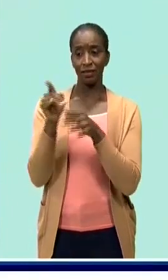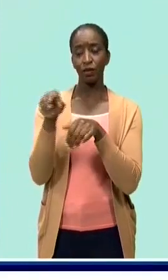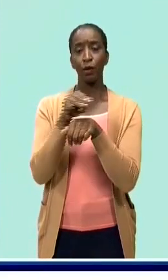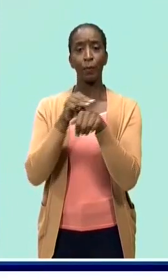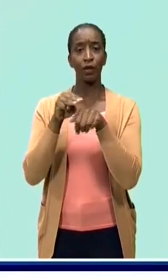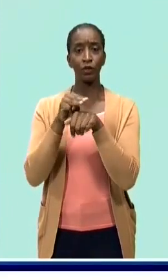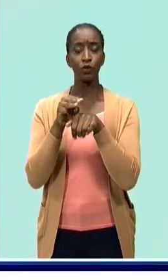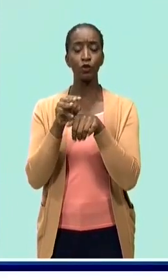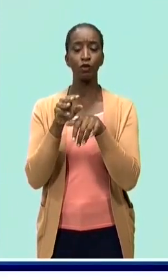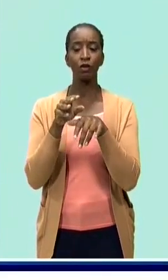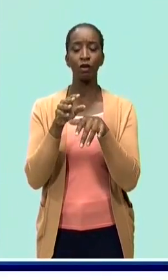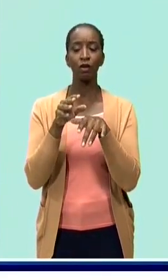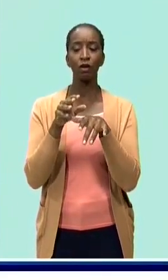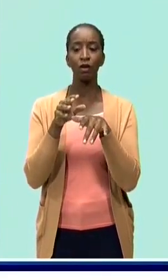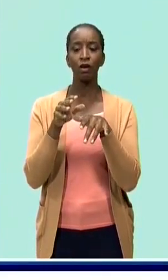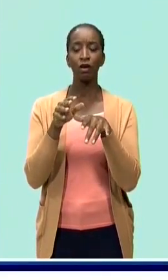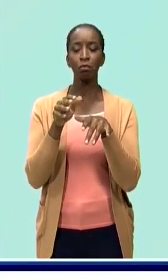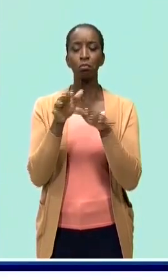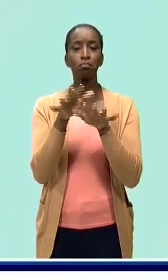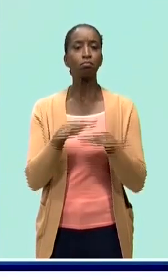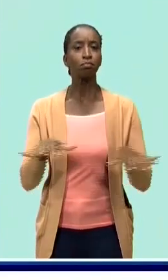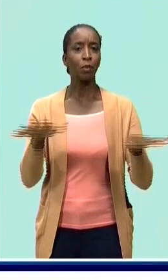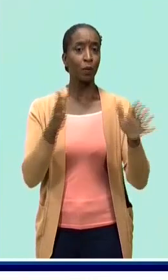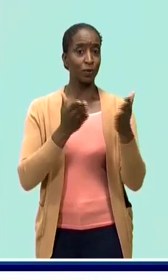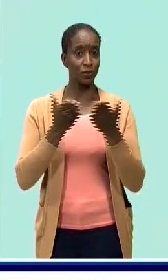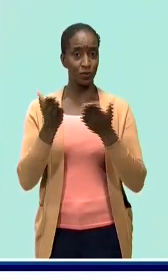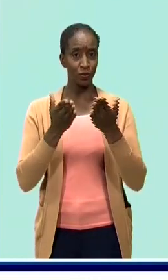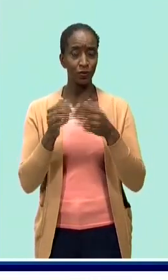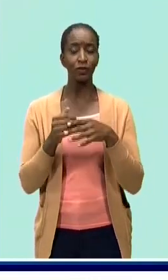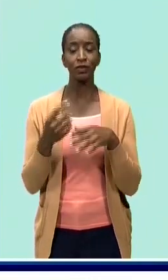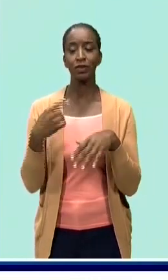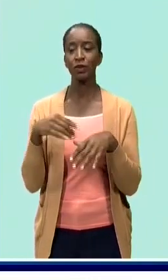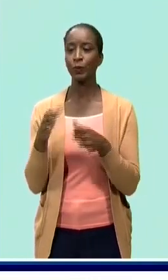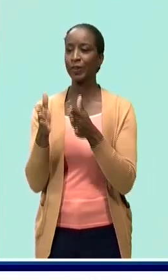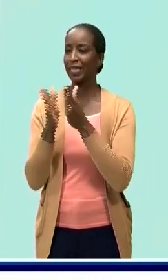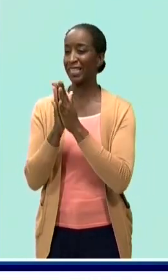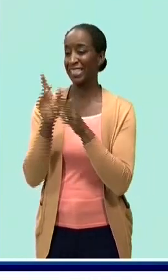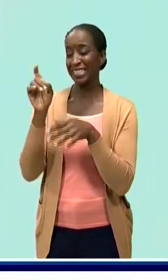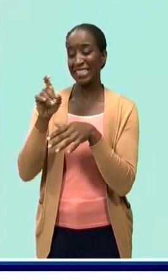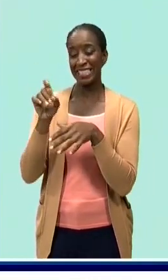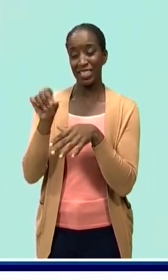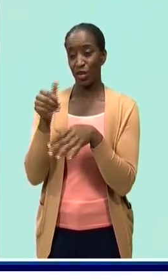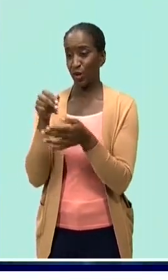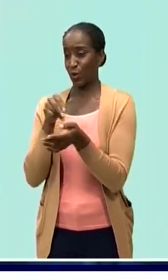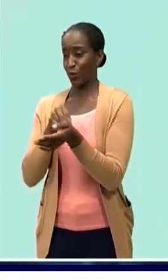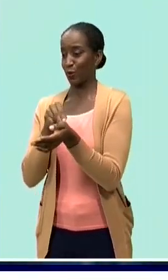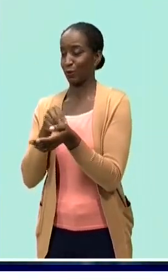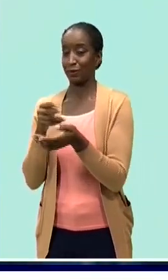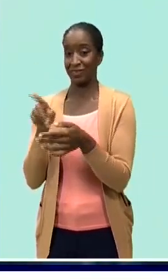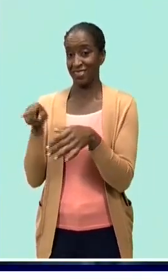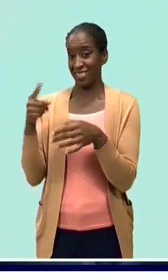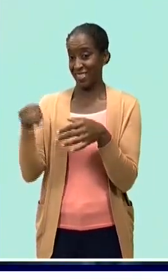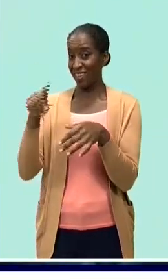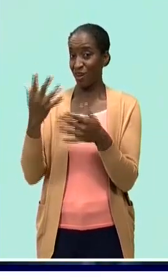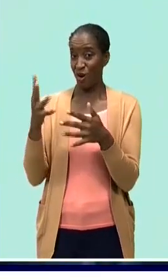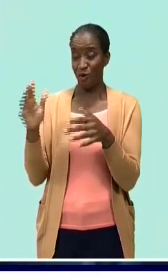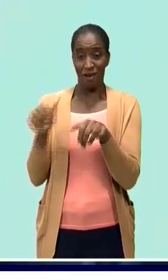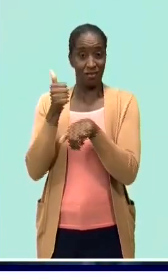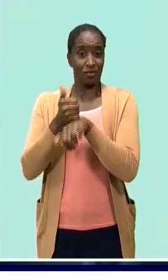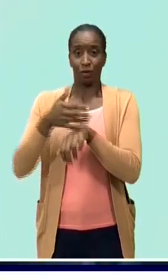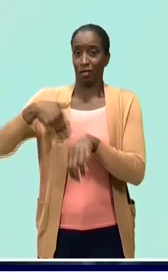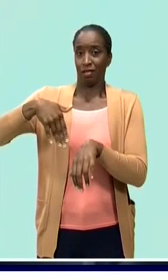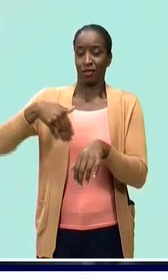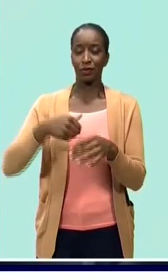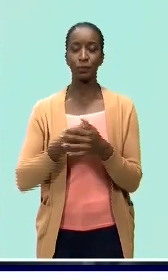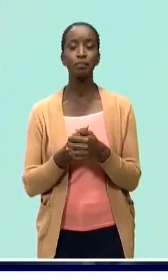Service, because we are requesting additional positions that do not exist at the moment. Meanwhile, the health minister also announced